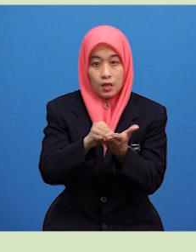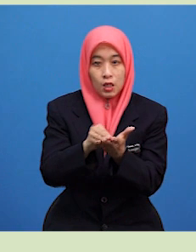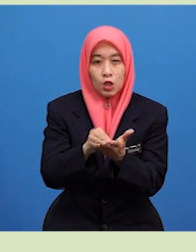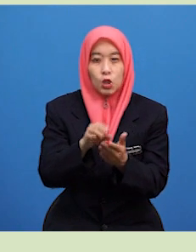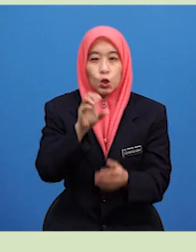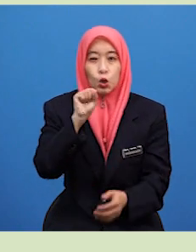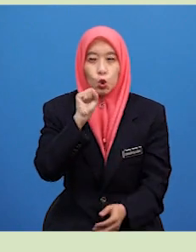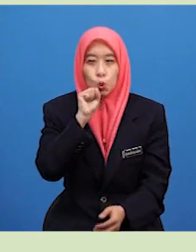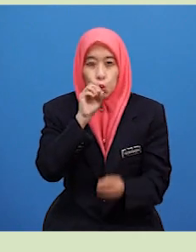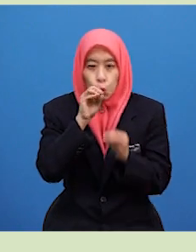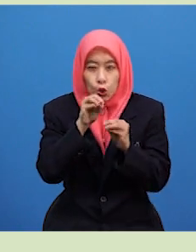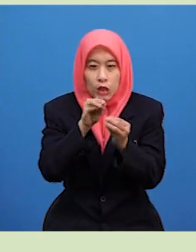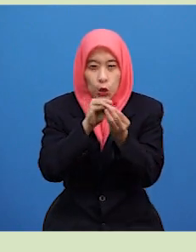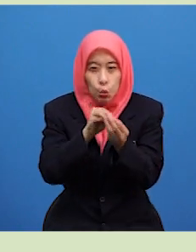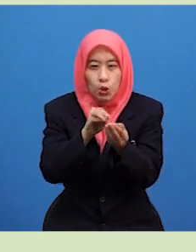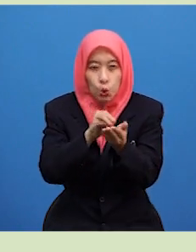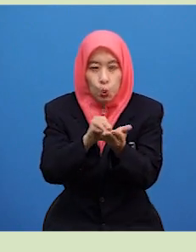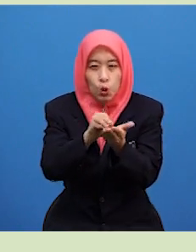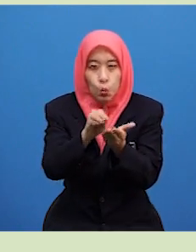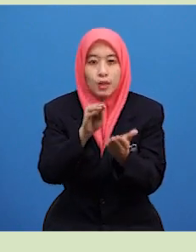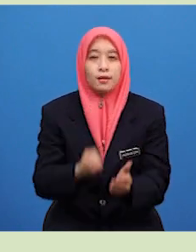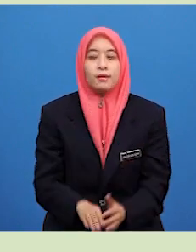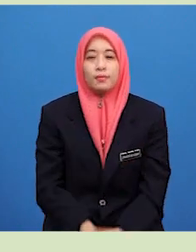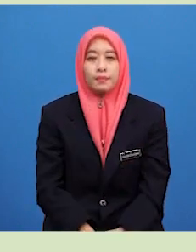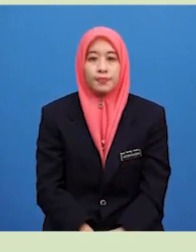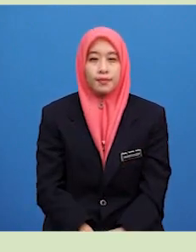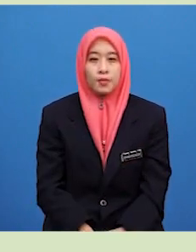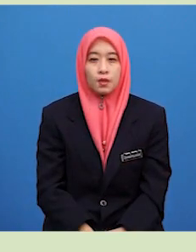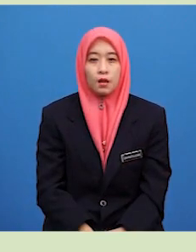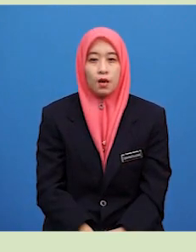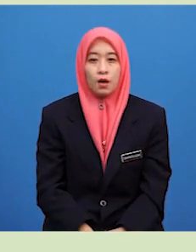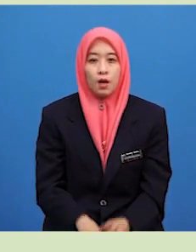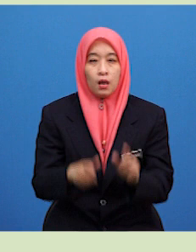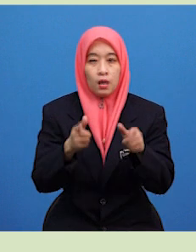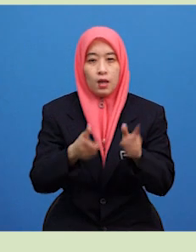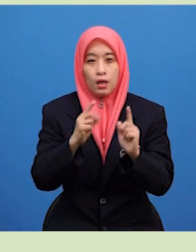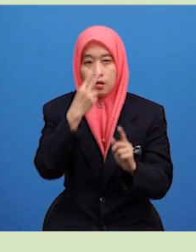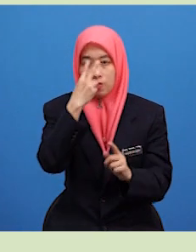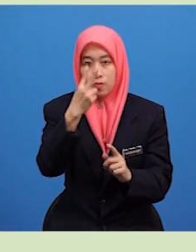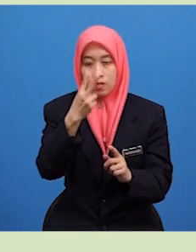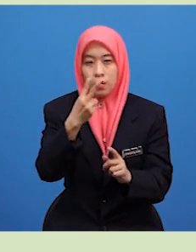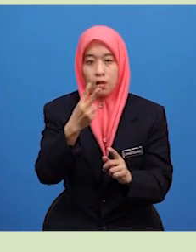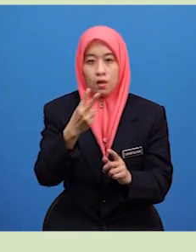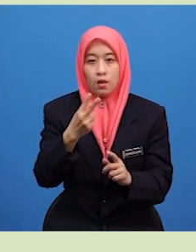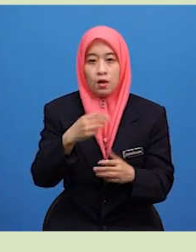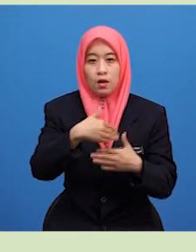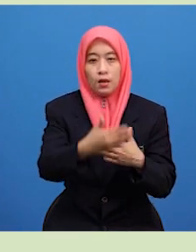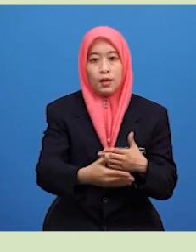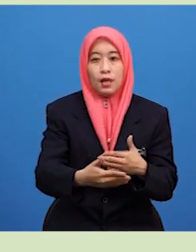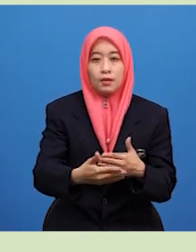Absolutely right, a rat squeaks. Now, let's look what we have next for you.